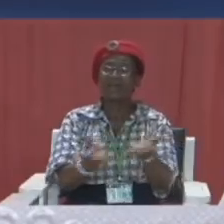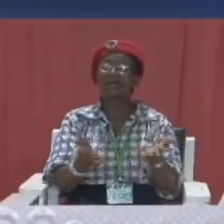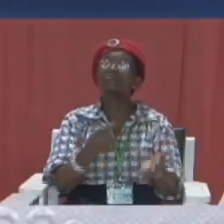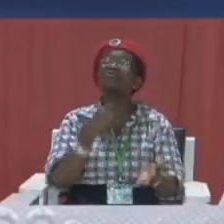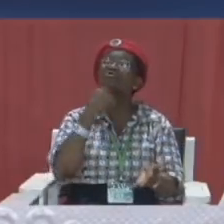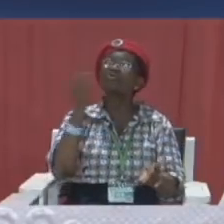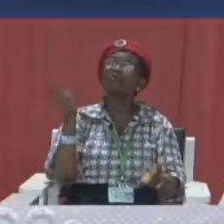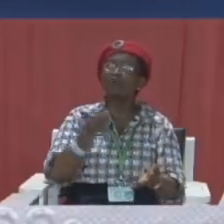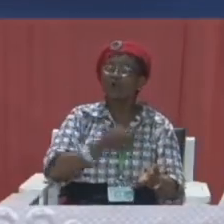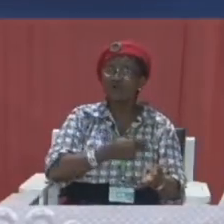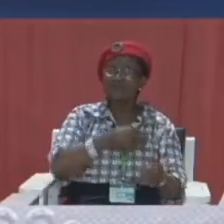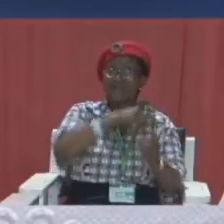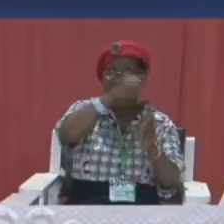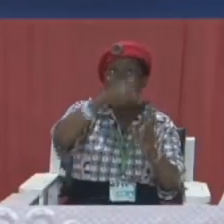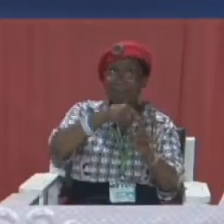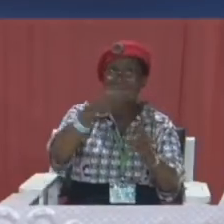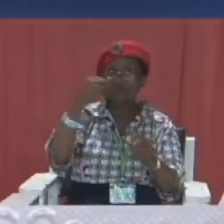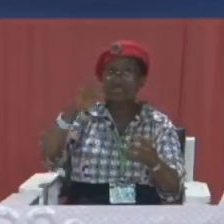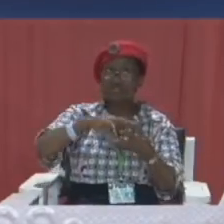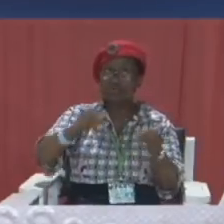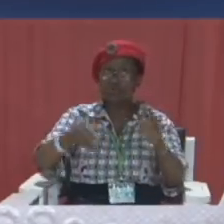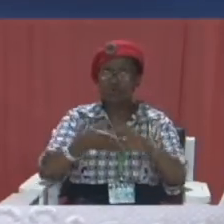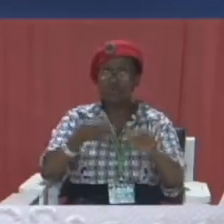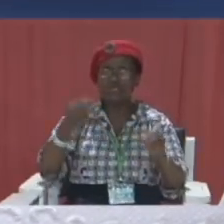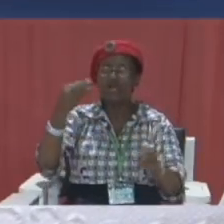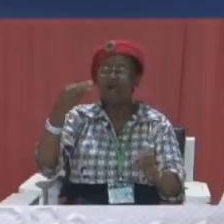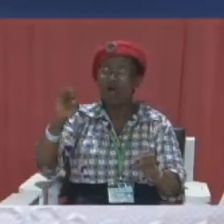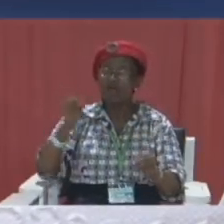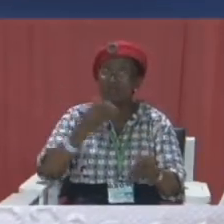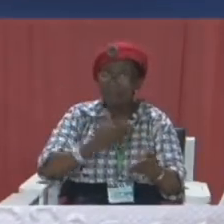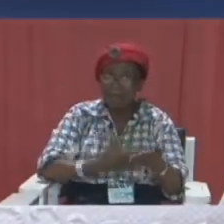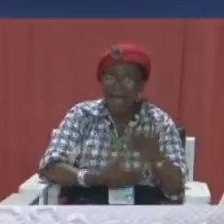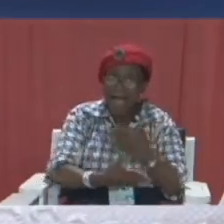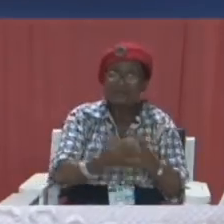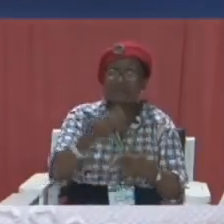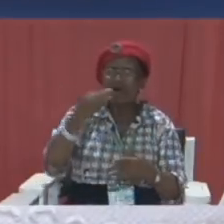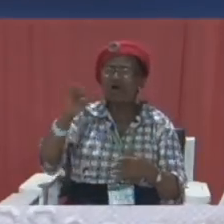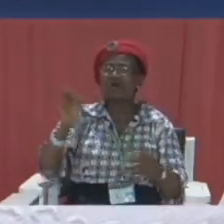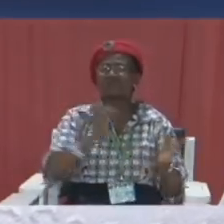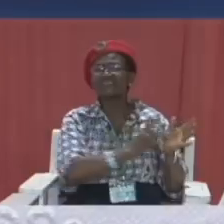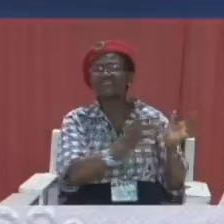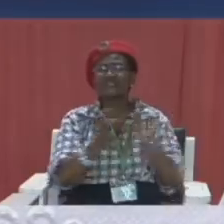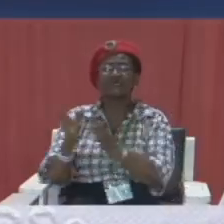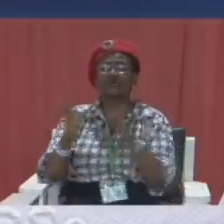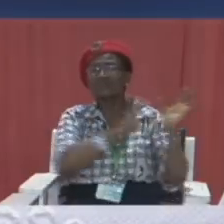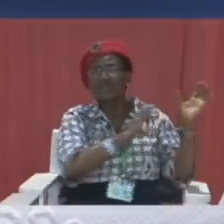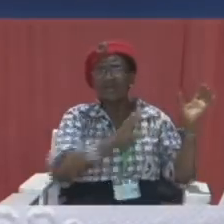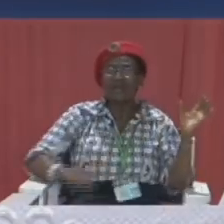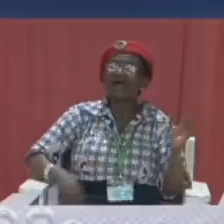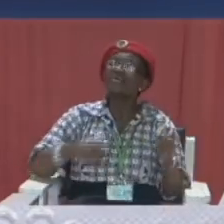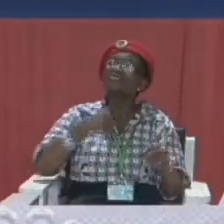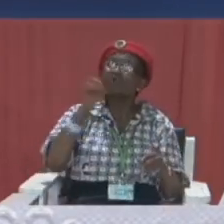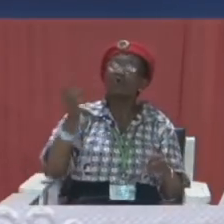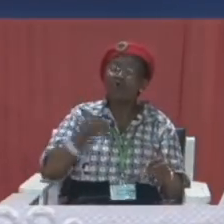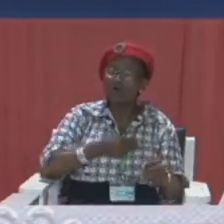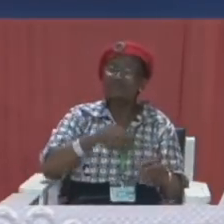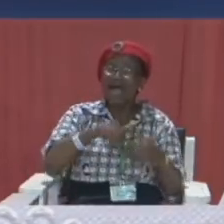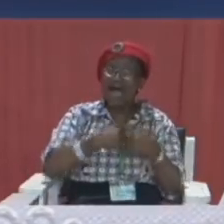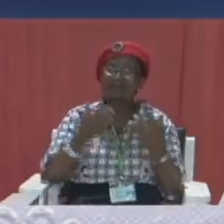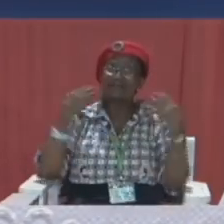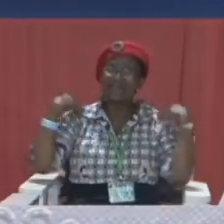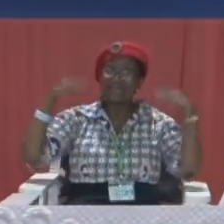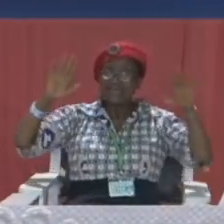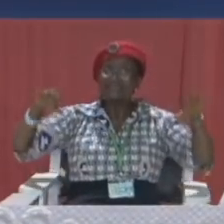Jesus Christ. And it told us how the angels visited the shepherds at night. The